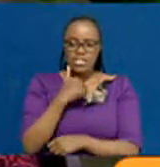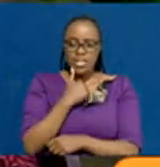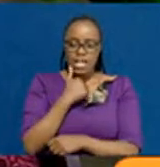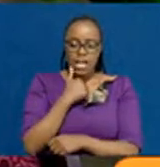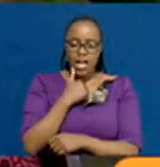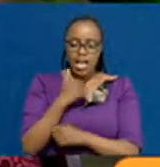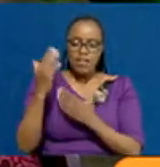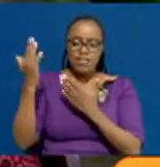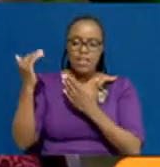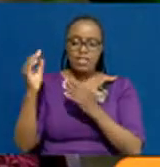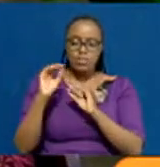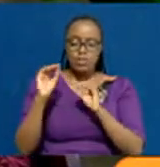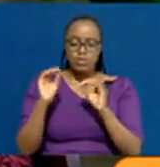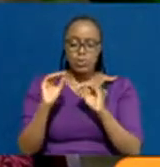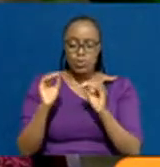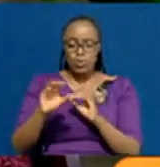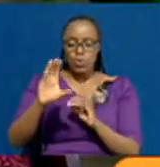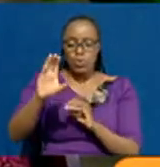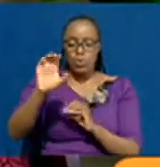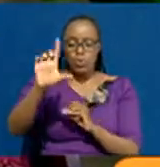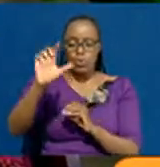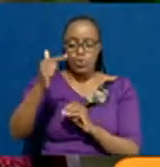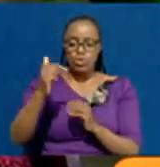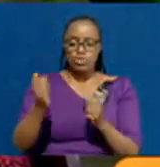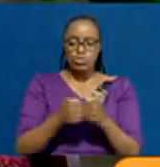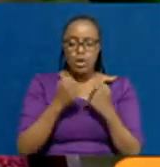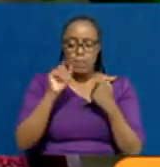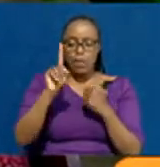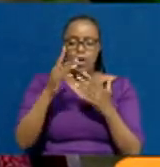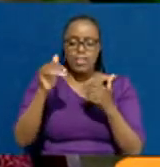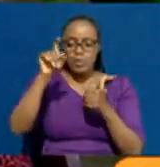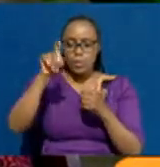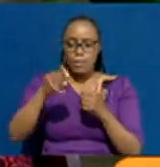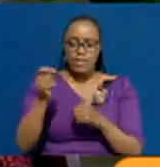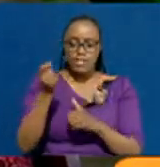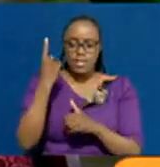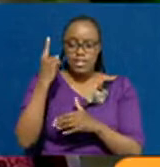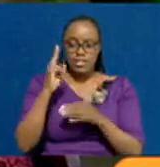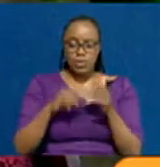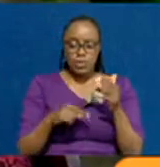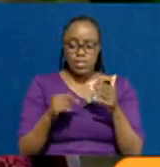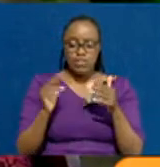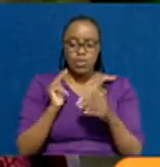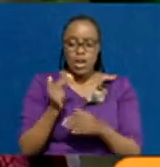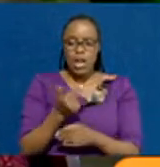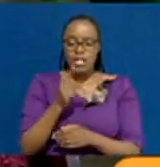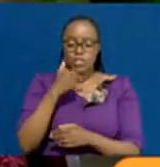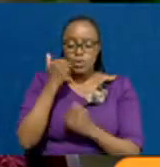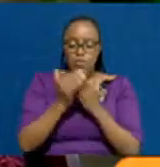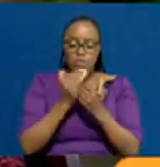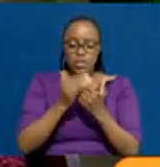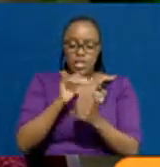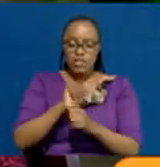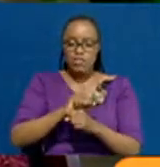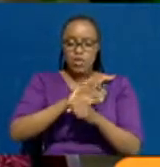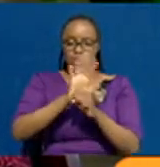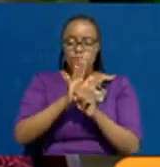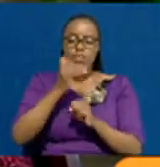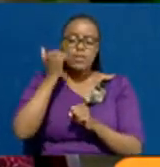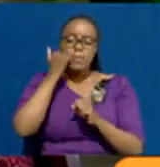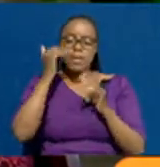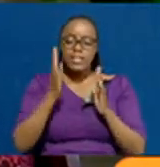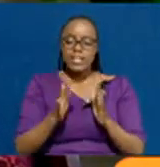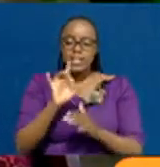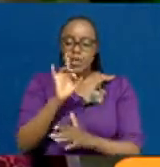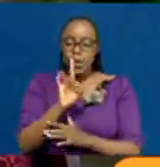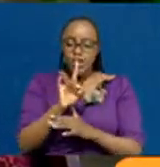typically expect clots. So one of the things we have to understand, for some of us who've taken care of COVID-19 patients, one